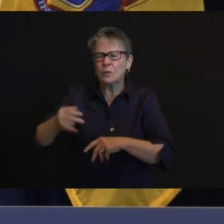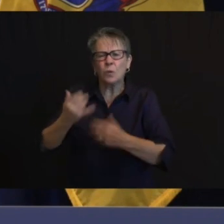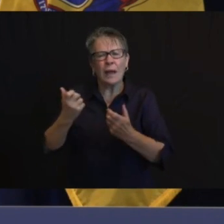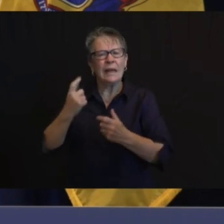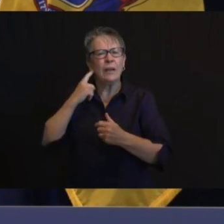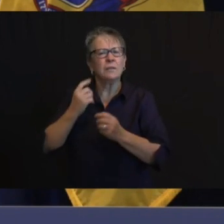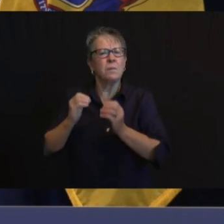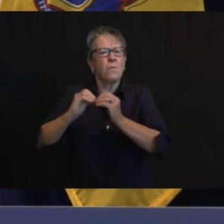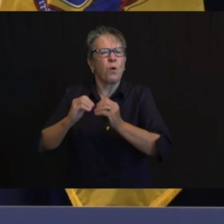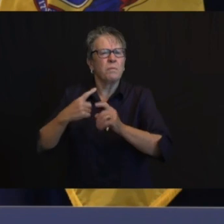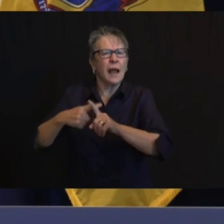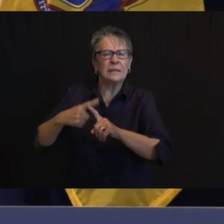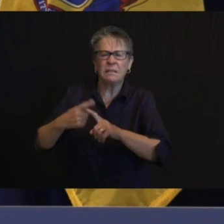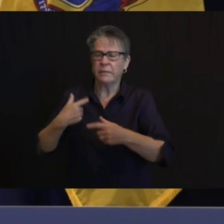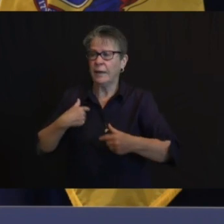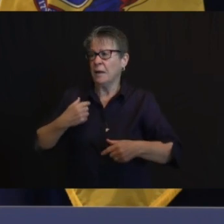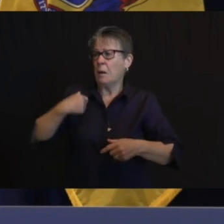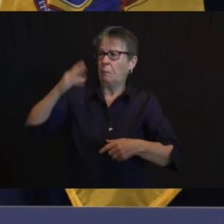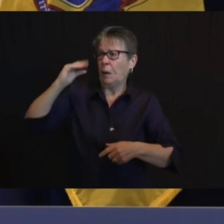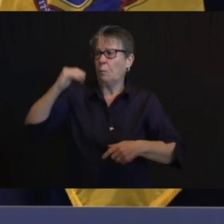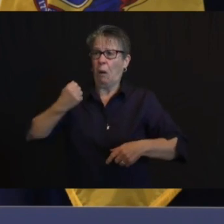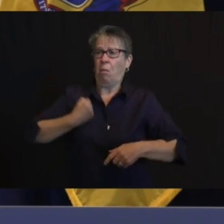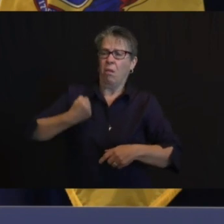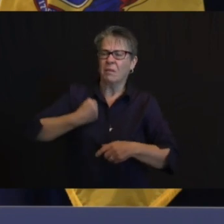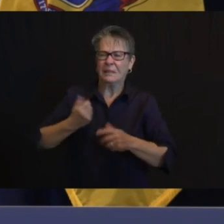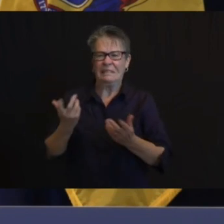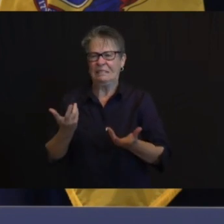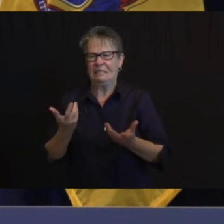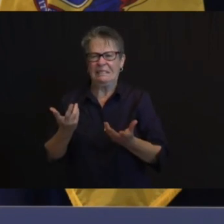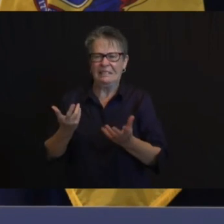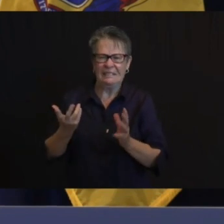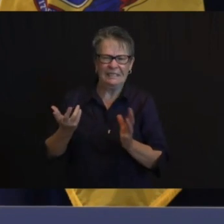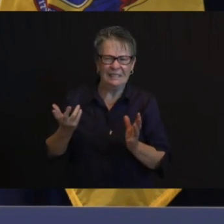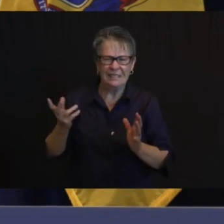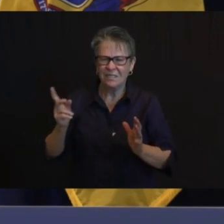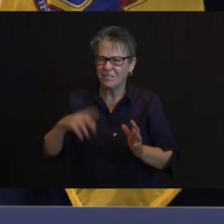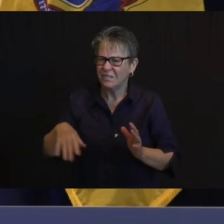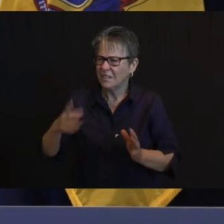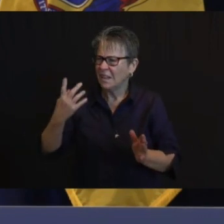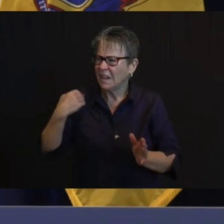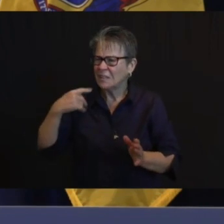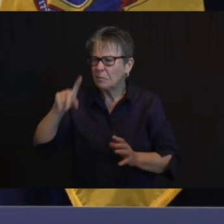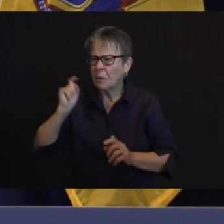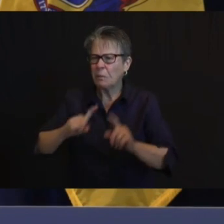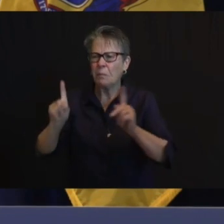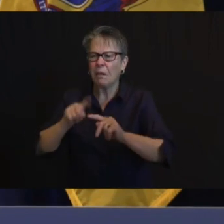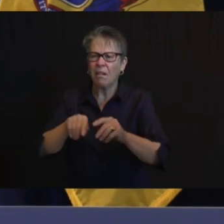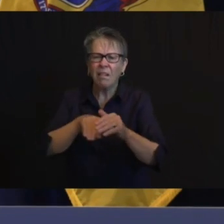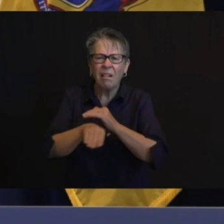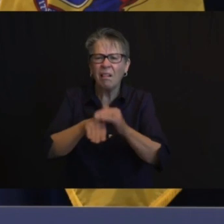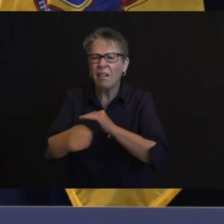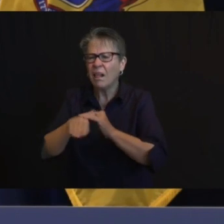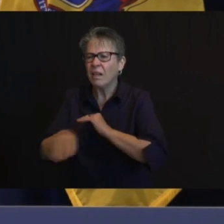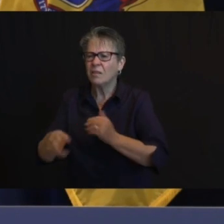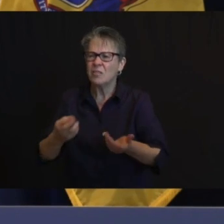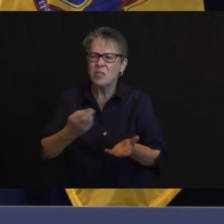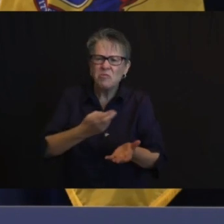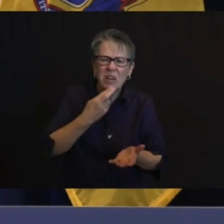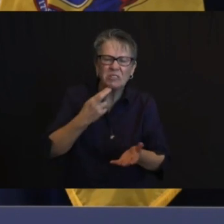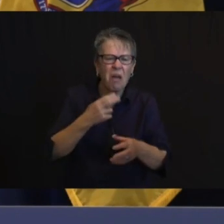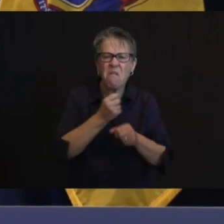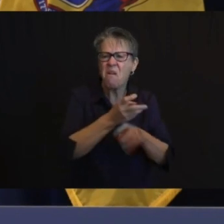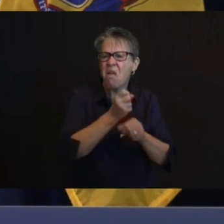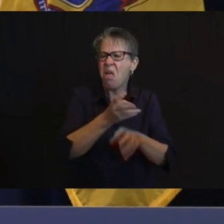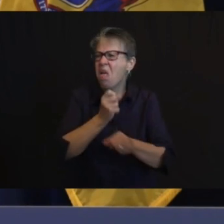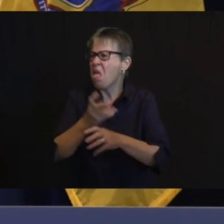by activists saying F Whitey. And specifically, there are progressive supporters of yours watching right now who might be tempted to